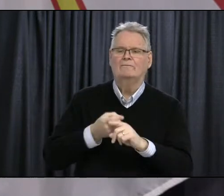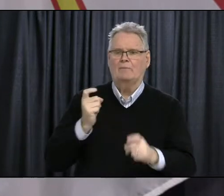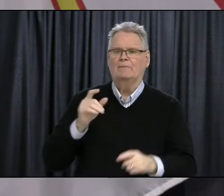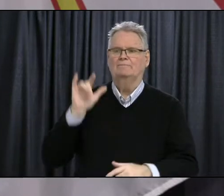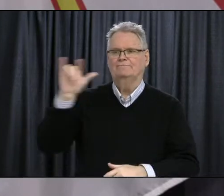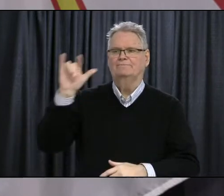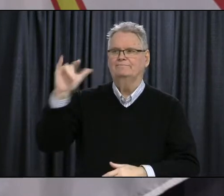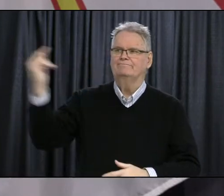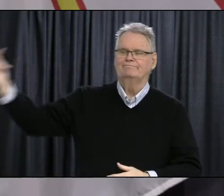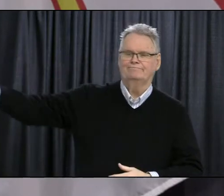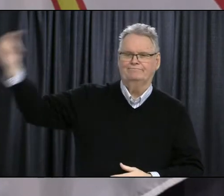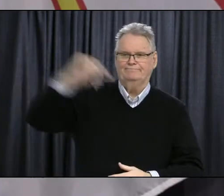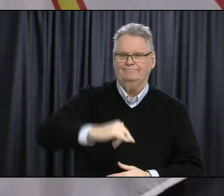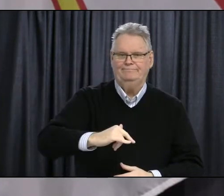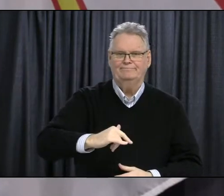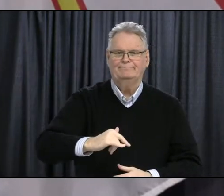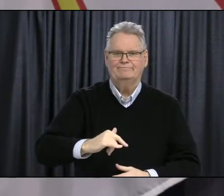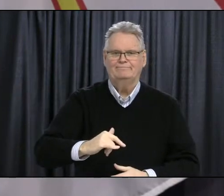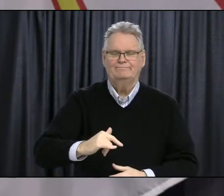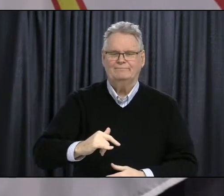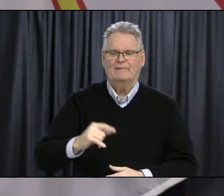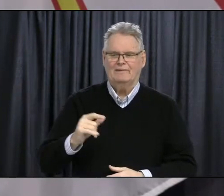as well. So, but